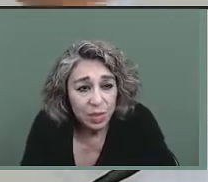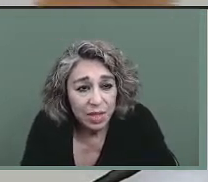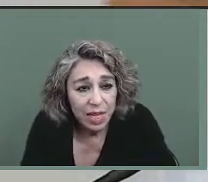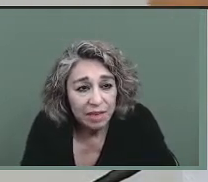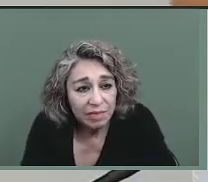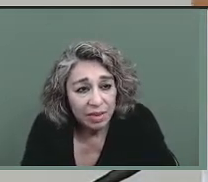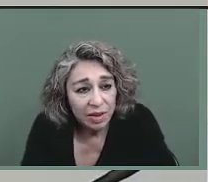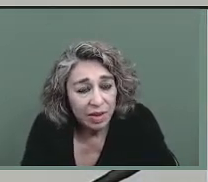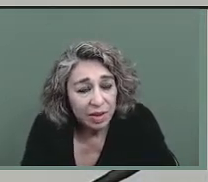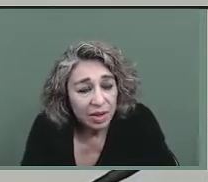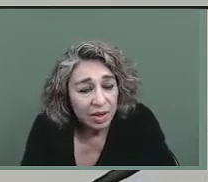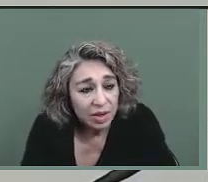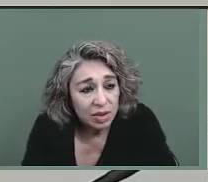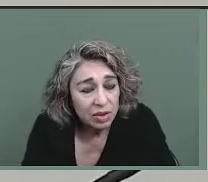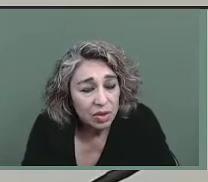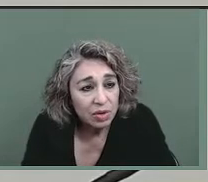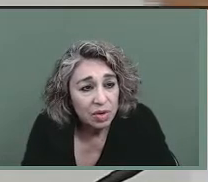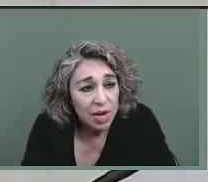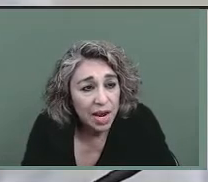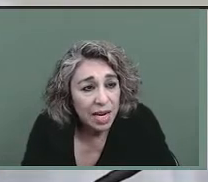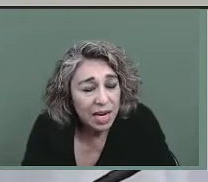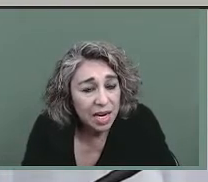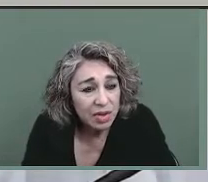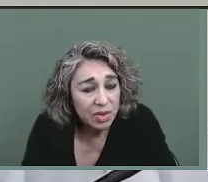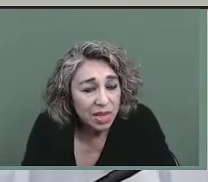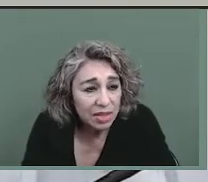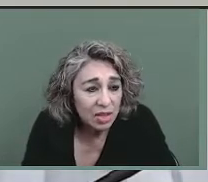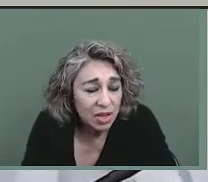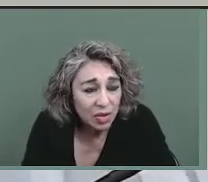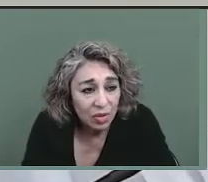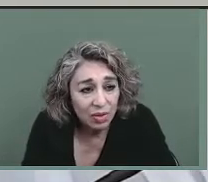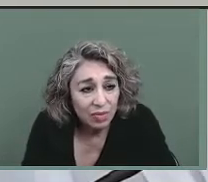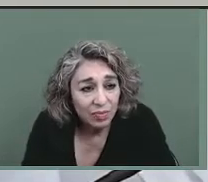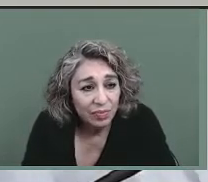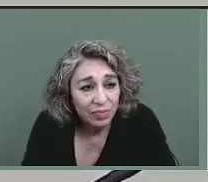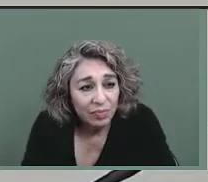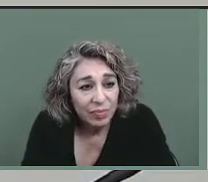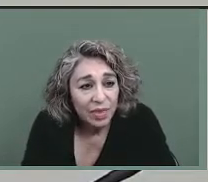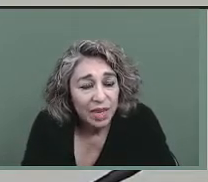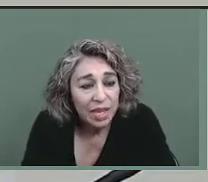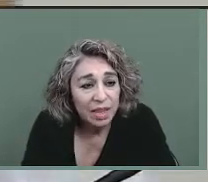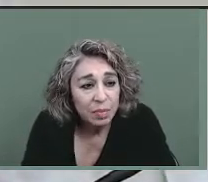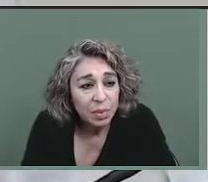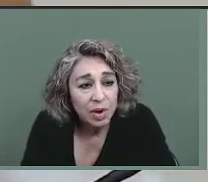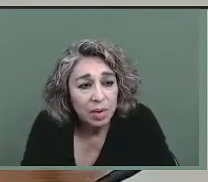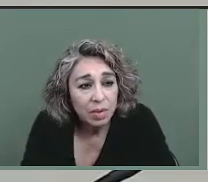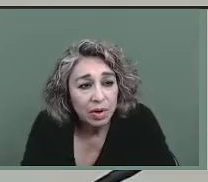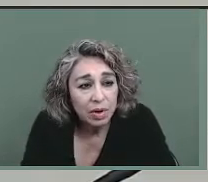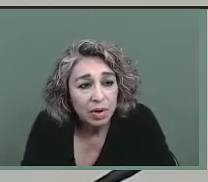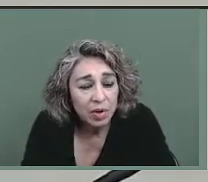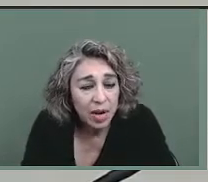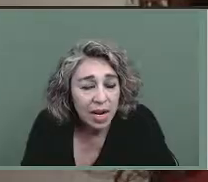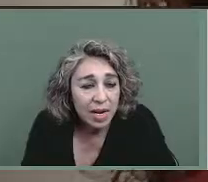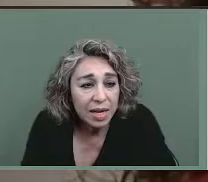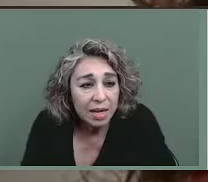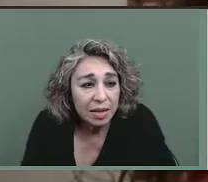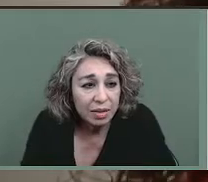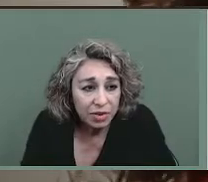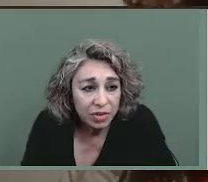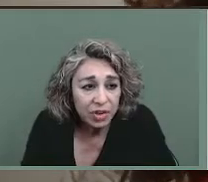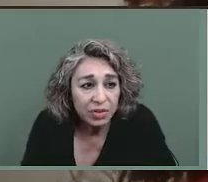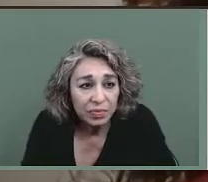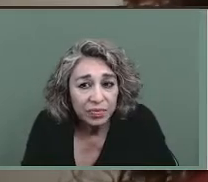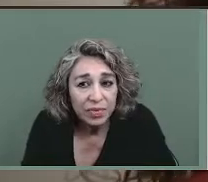That's what they give to 900,000 youth in the program Creating